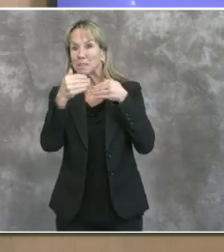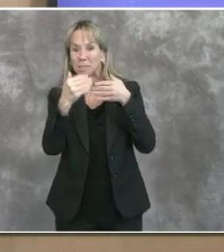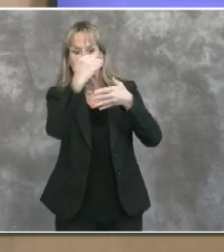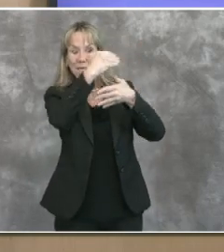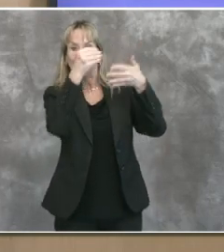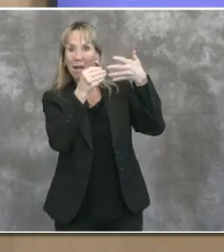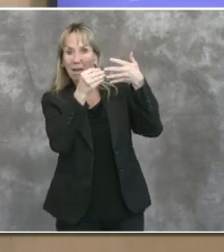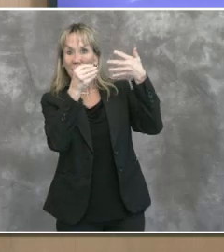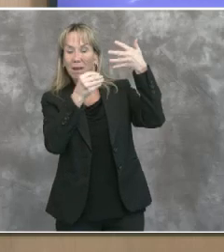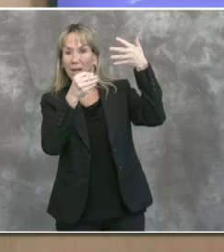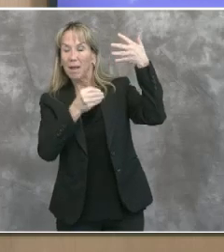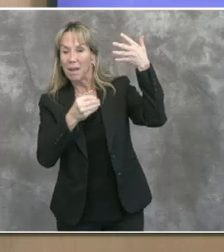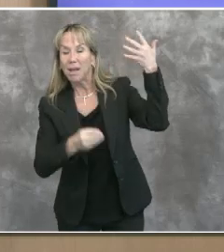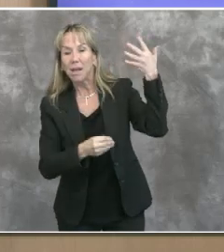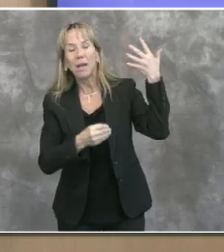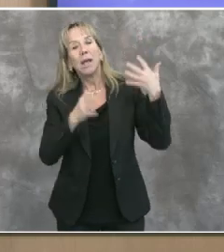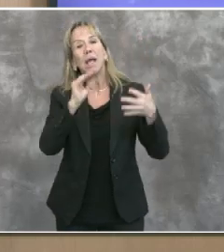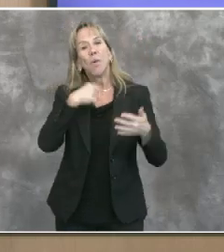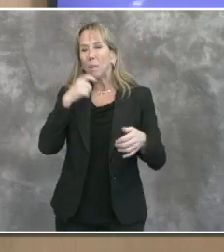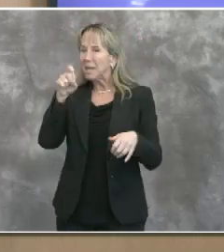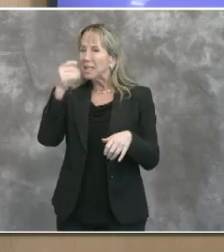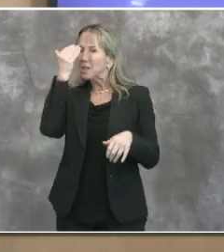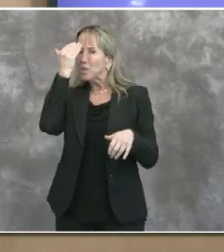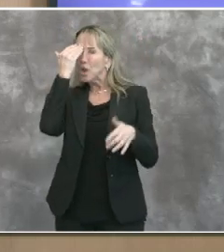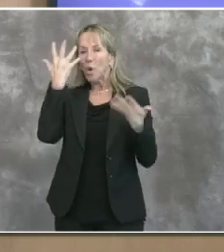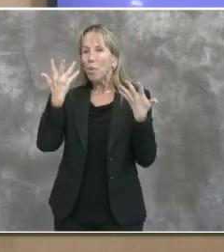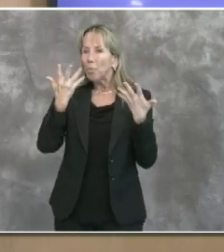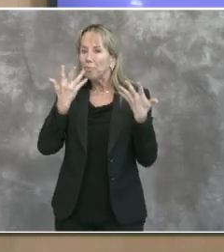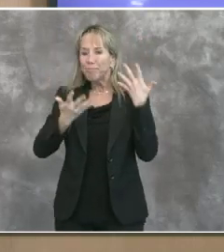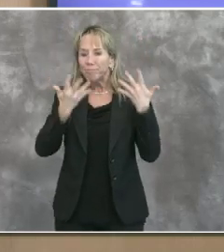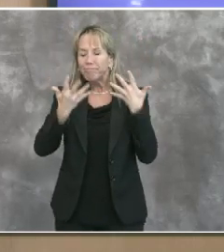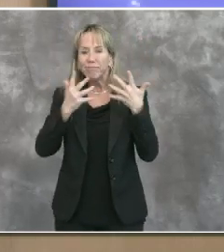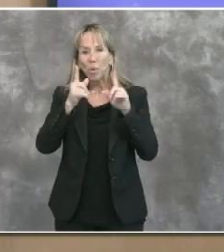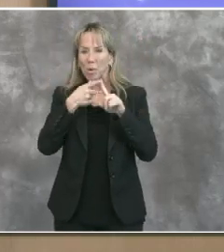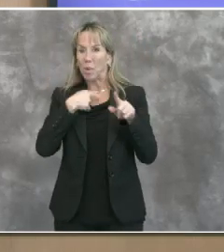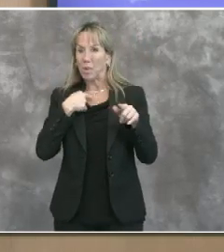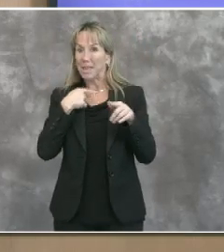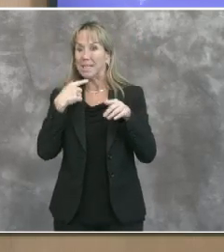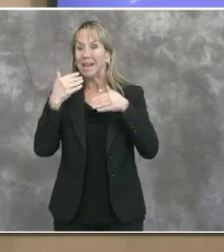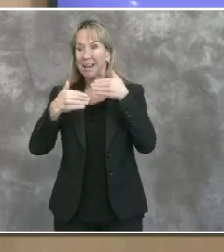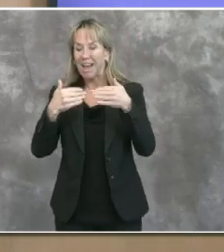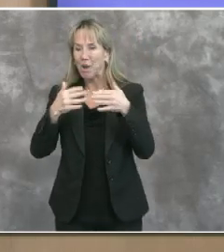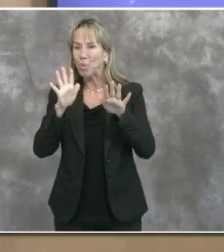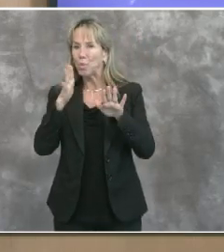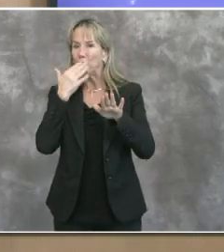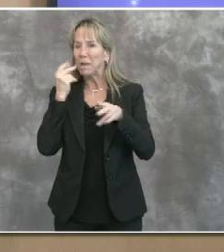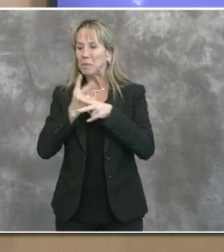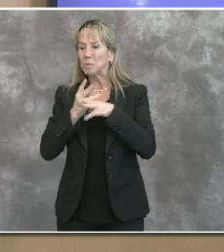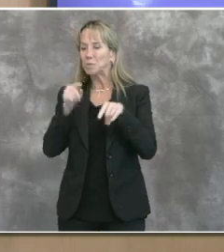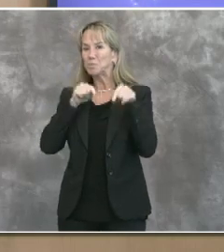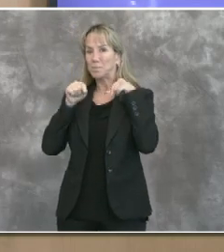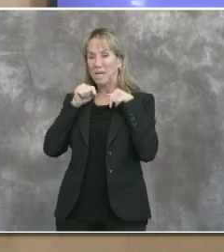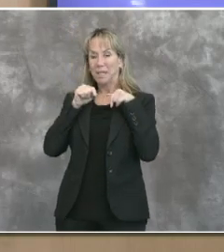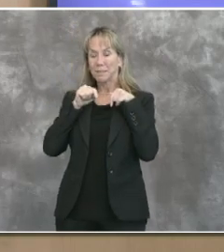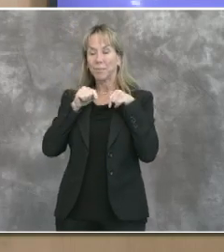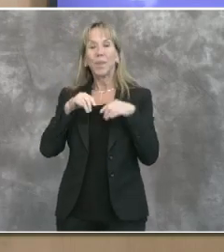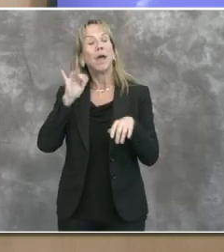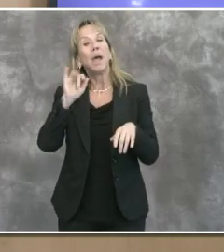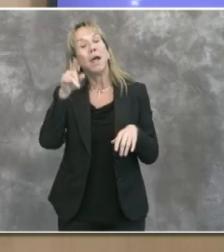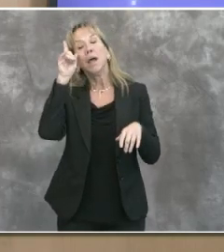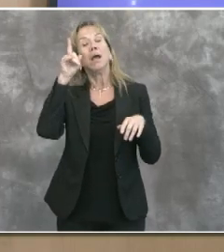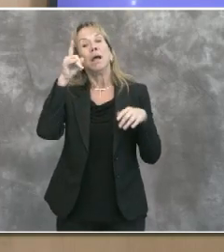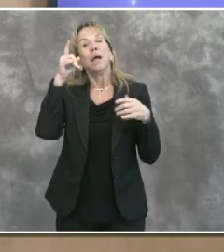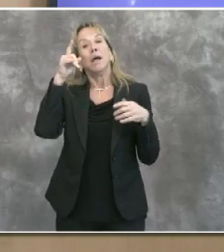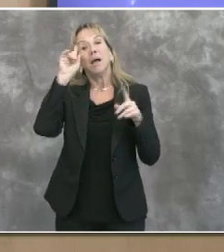and unfortunately outlining and recognizing when you may be required to take a step back. For each of these 6 areas at the county, we have